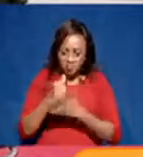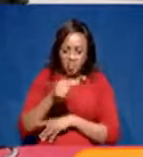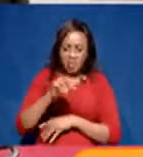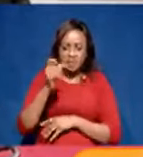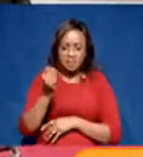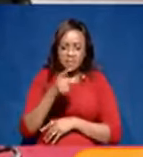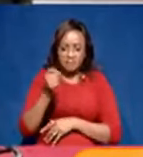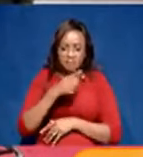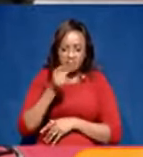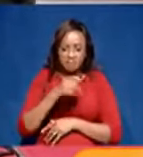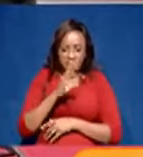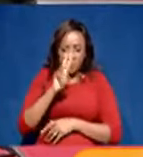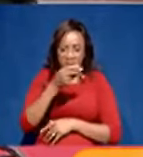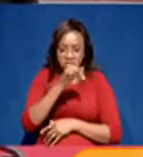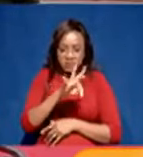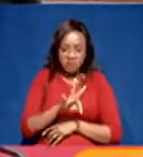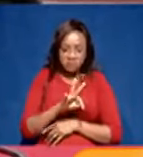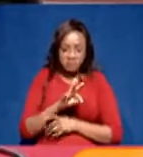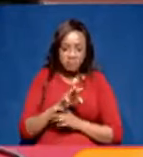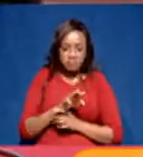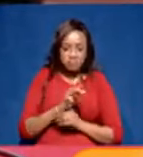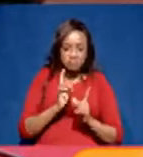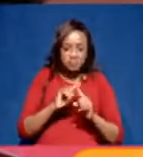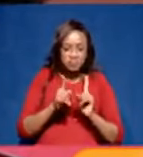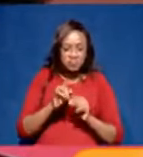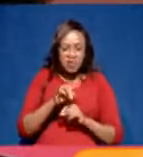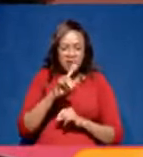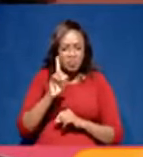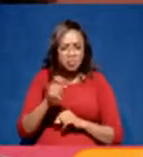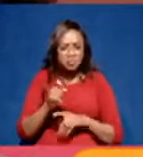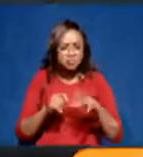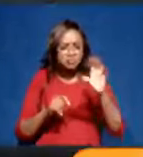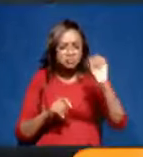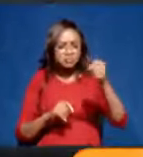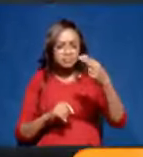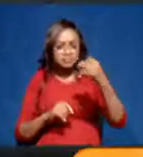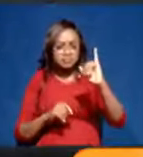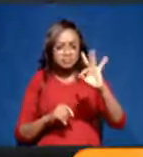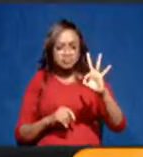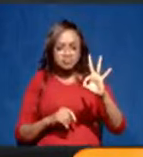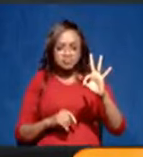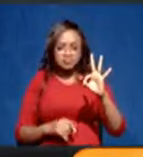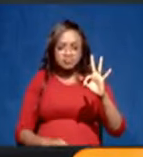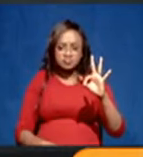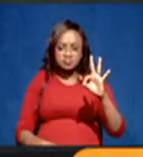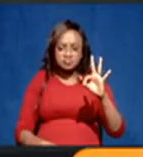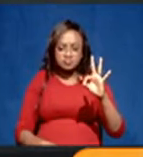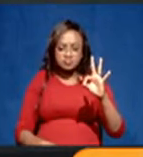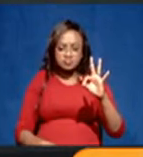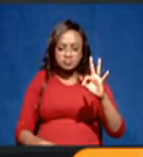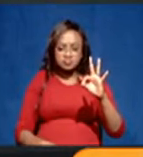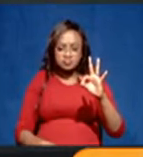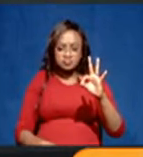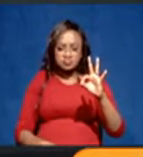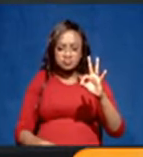NHIF. What platform does the SHIF have to cover that? Do you still have